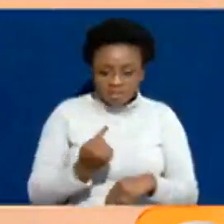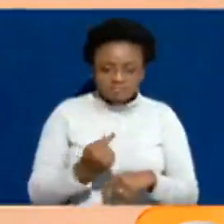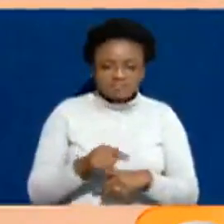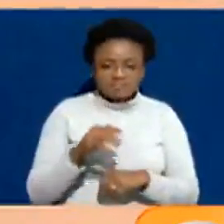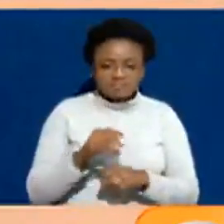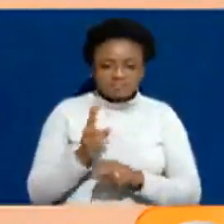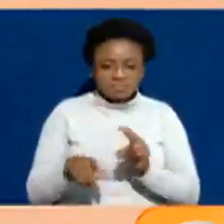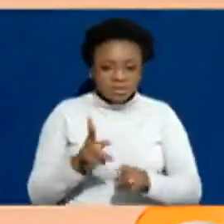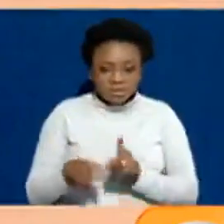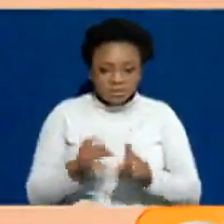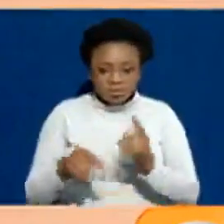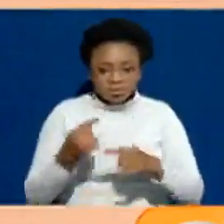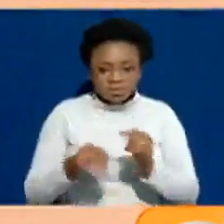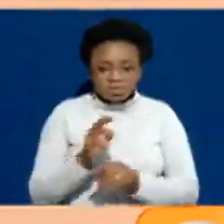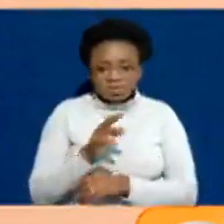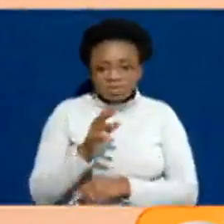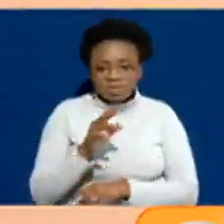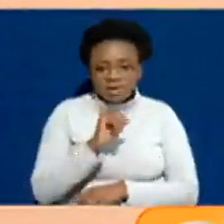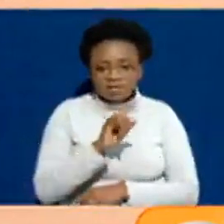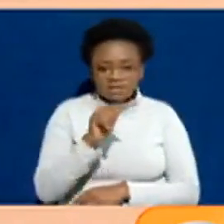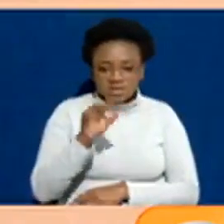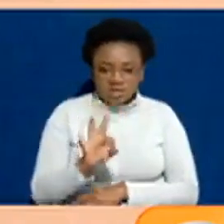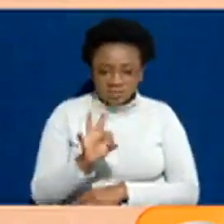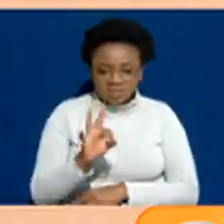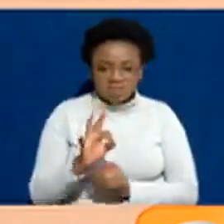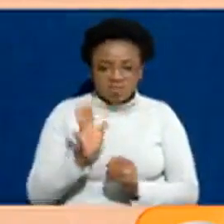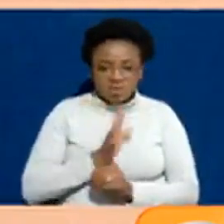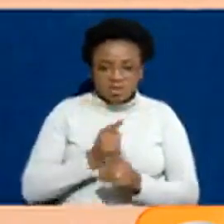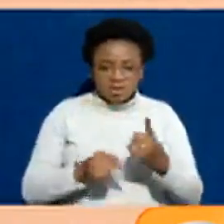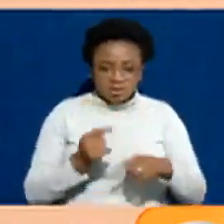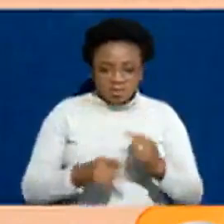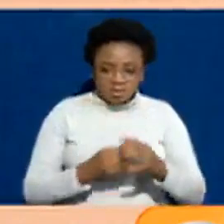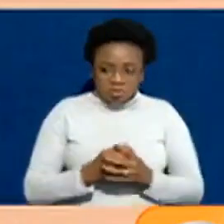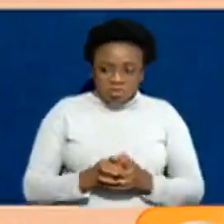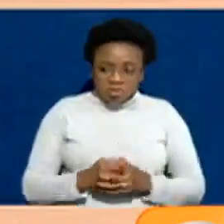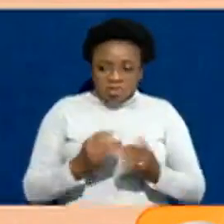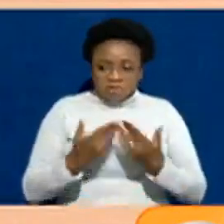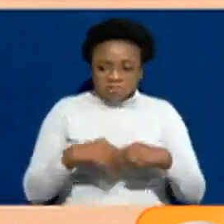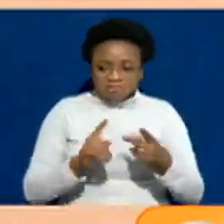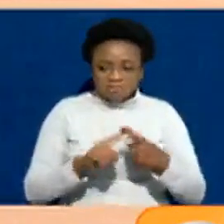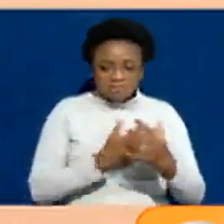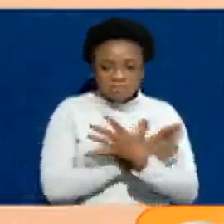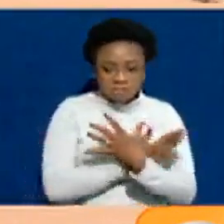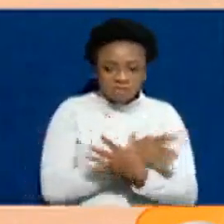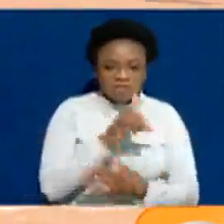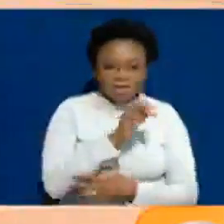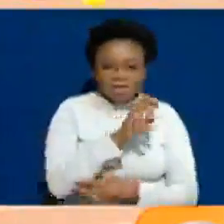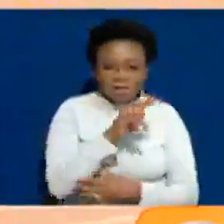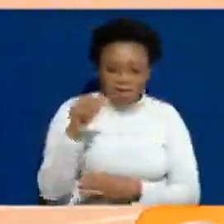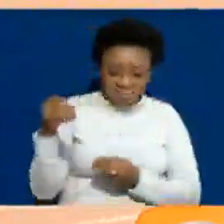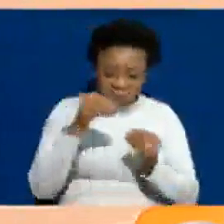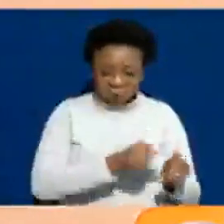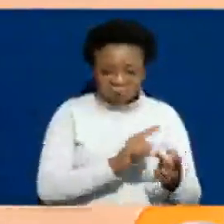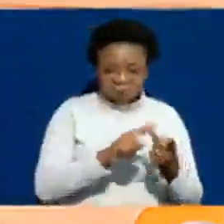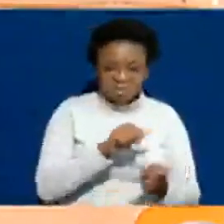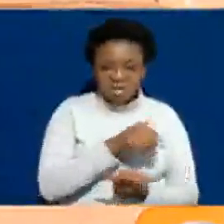at the ITF Women's Tour event. Okutoyi and Sada beat Lena Papadakis of Germany and Jessie Annie of the United